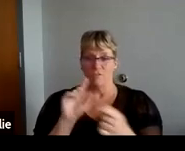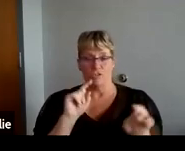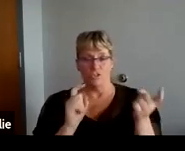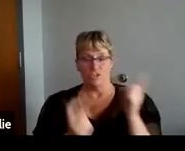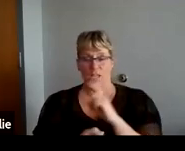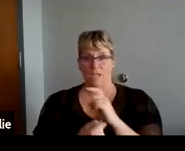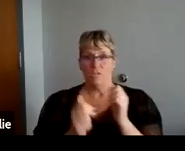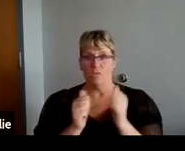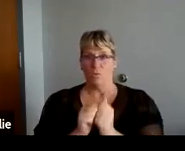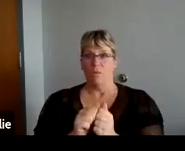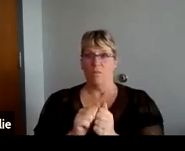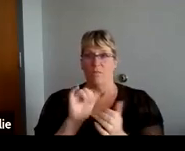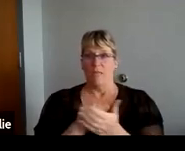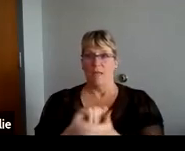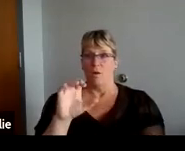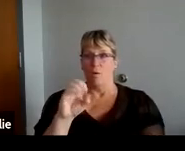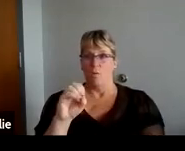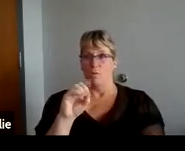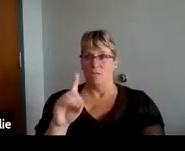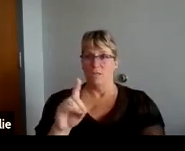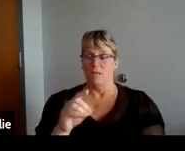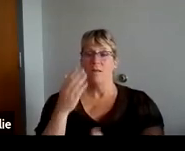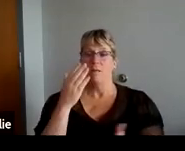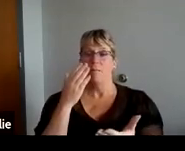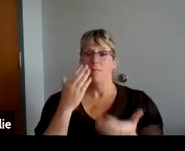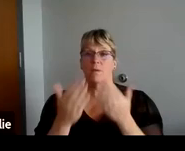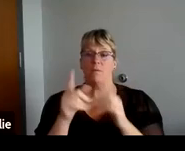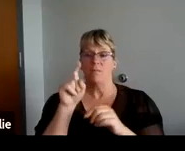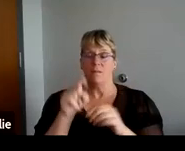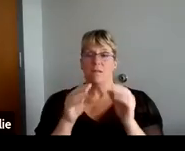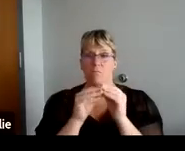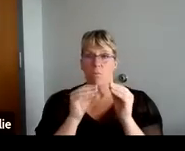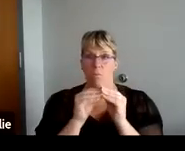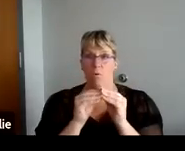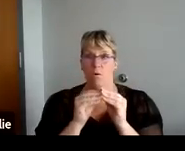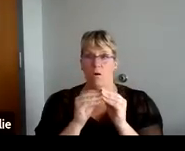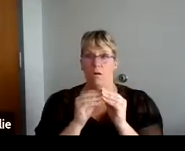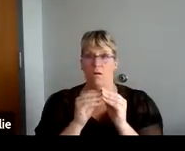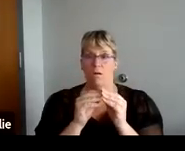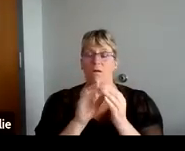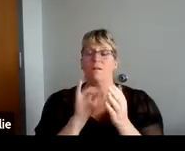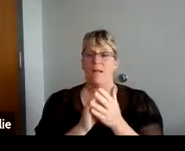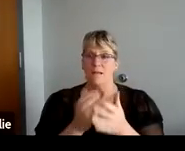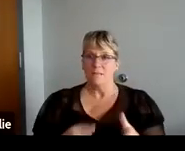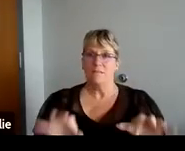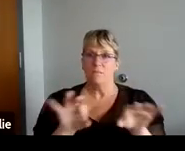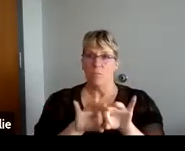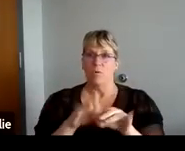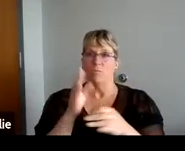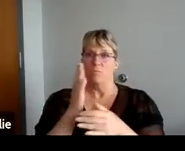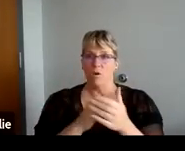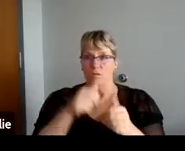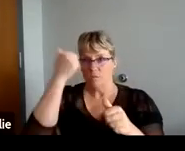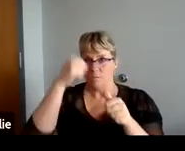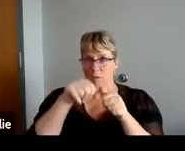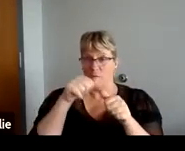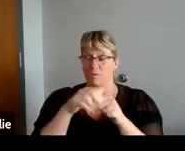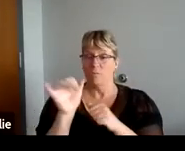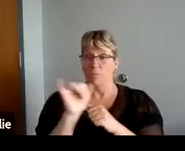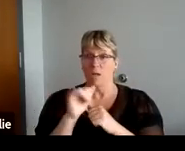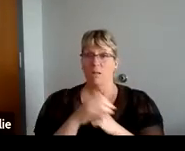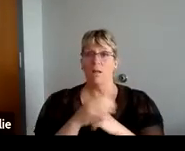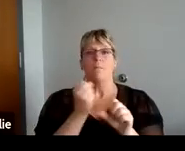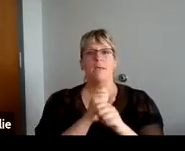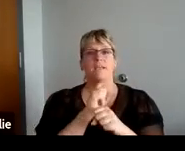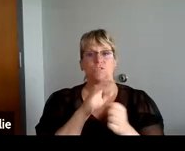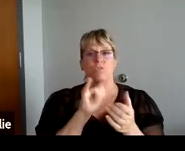of the opioid overdose, so they may need repeated dose administrations. So that's an important piece to keep in mind as well. Making